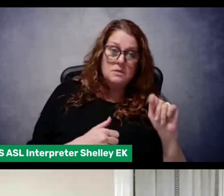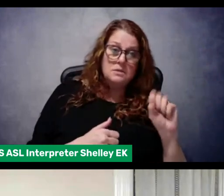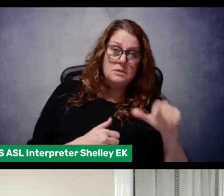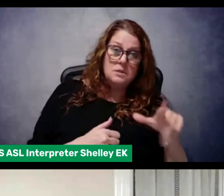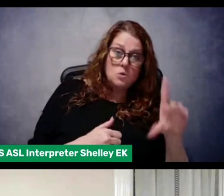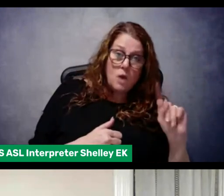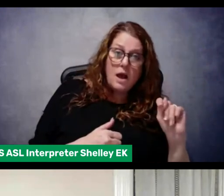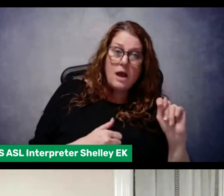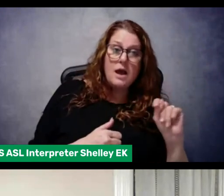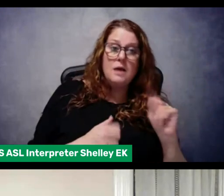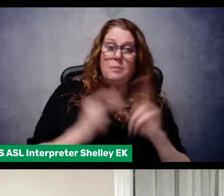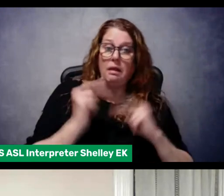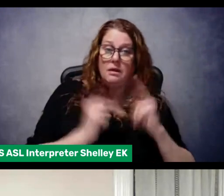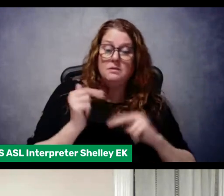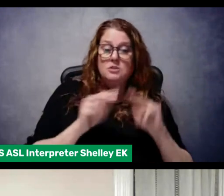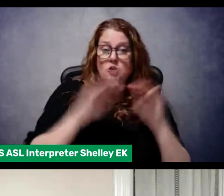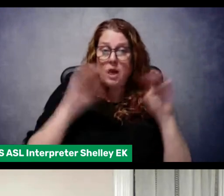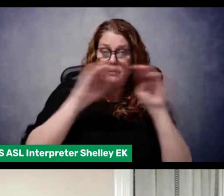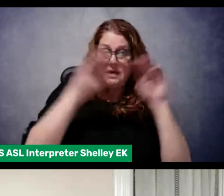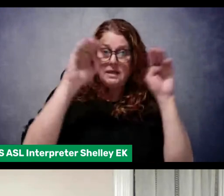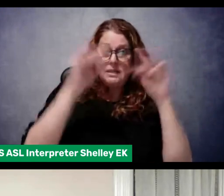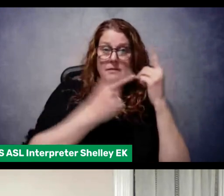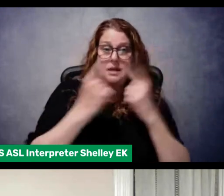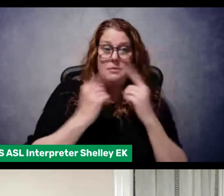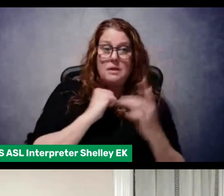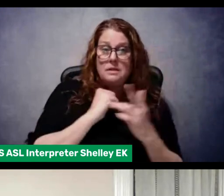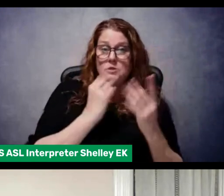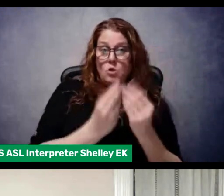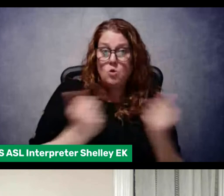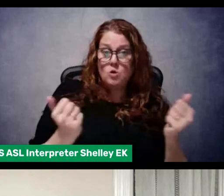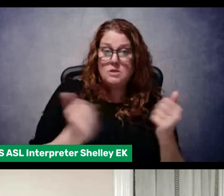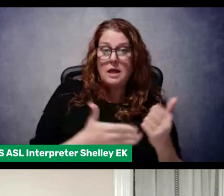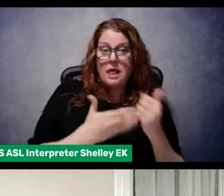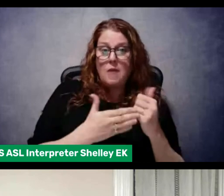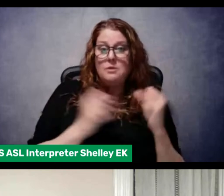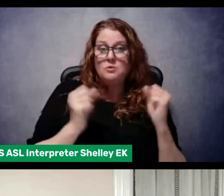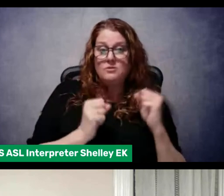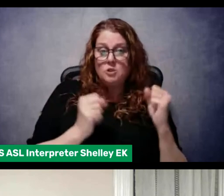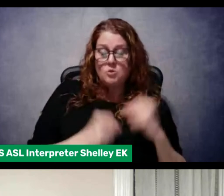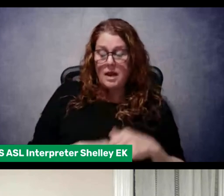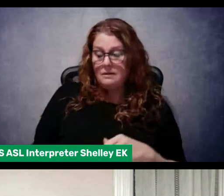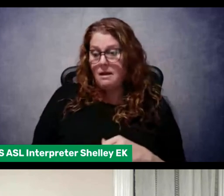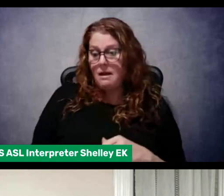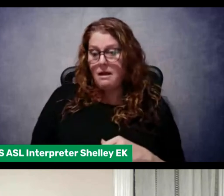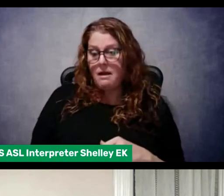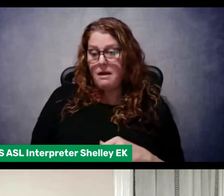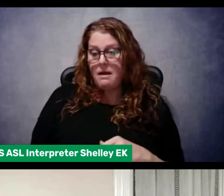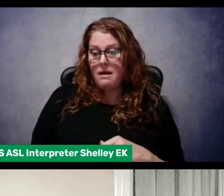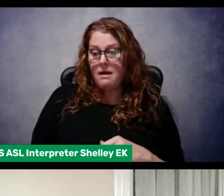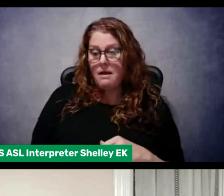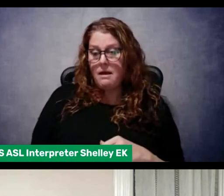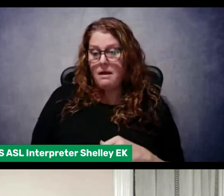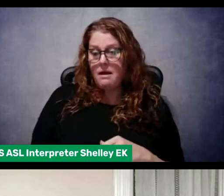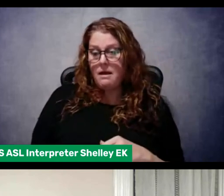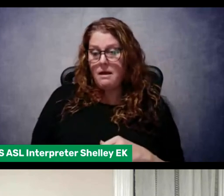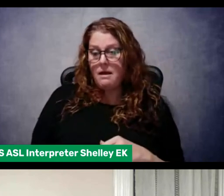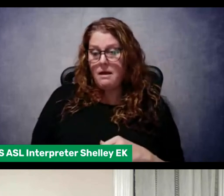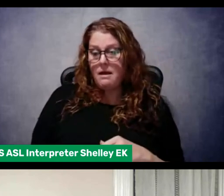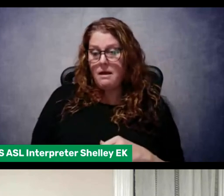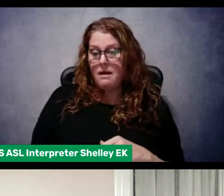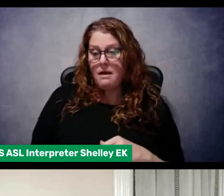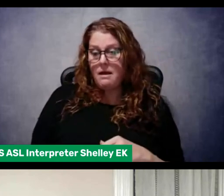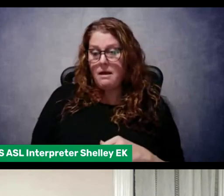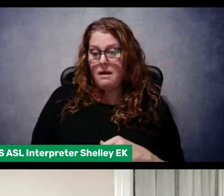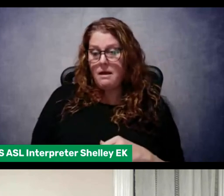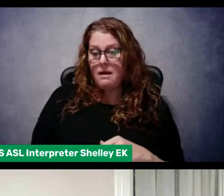build like shelving and is thinking about technological solutions that help us refrigerate. There is our folks that do jail